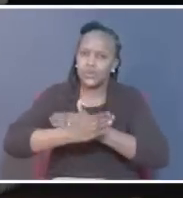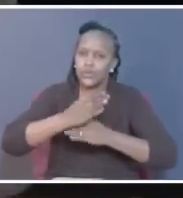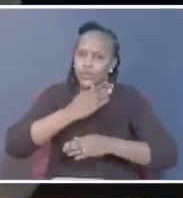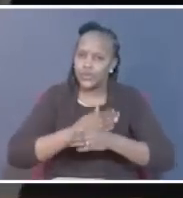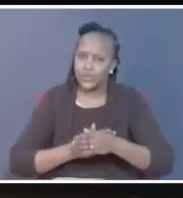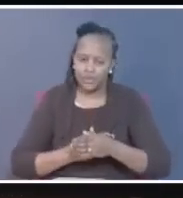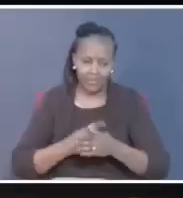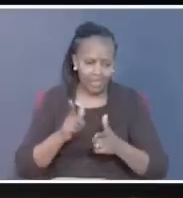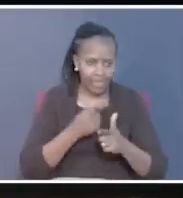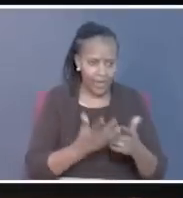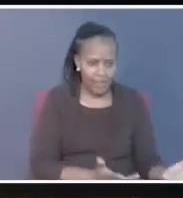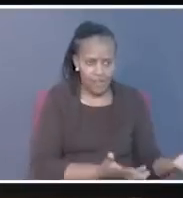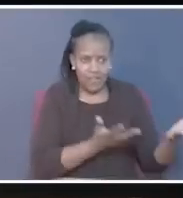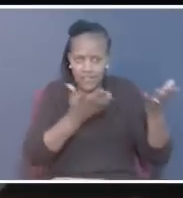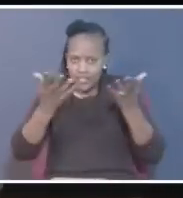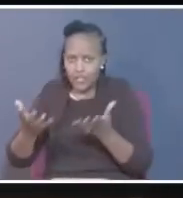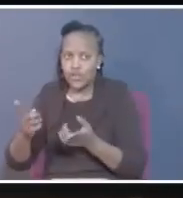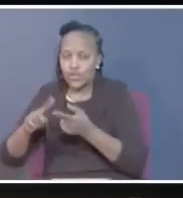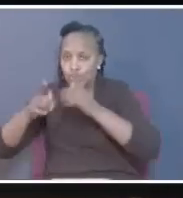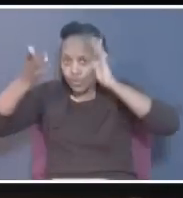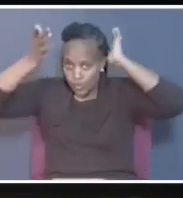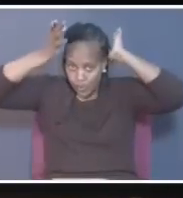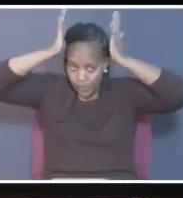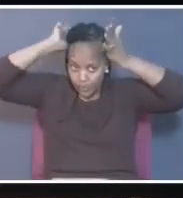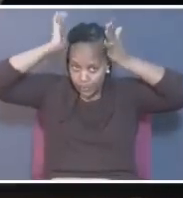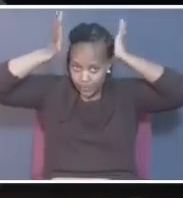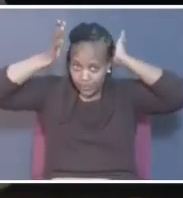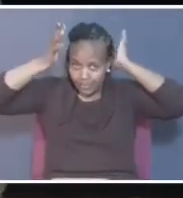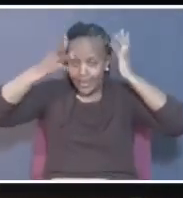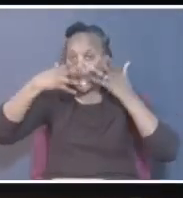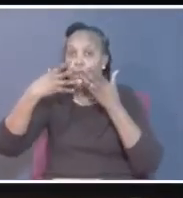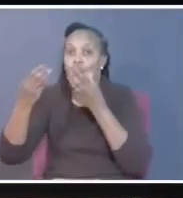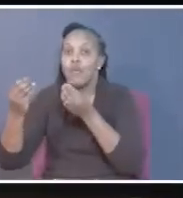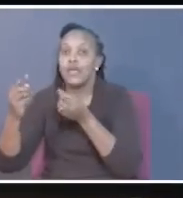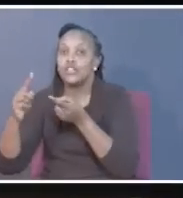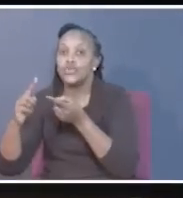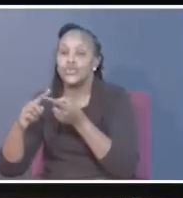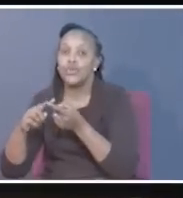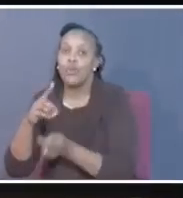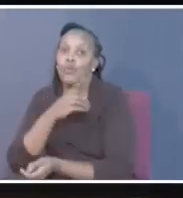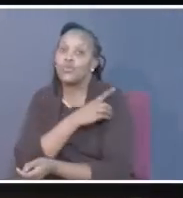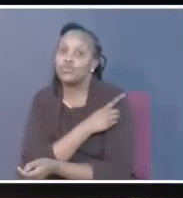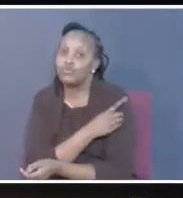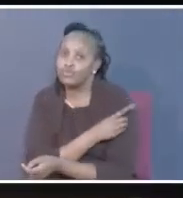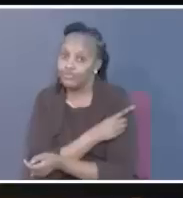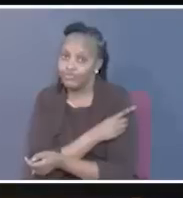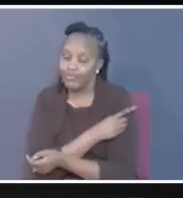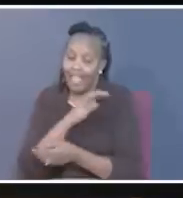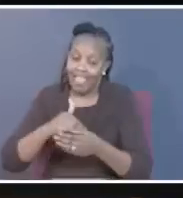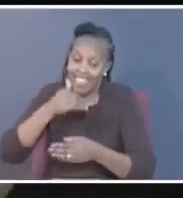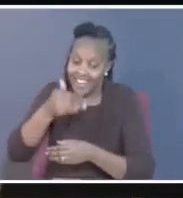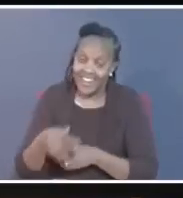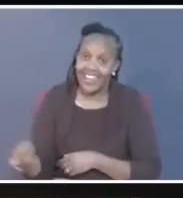put him on his own beast and brought him to an inn and took care of him. On the next day, he took